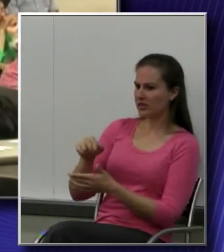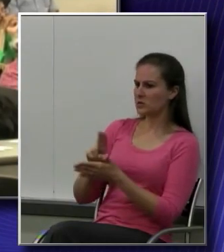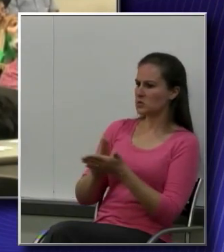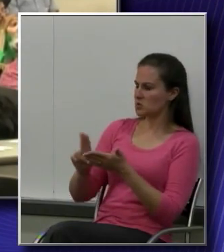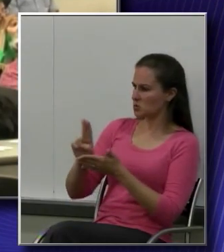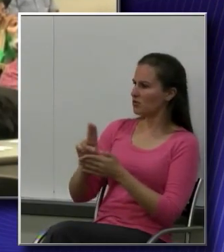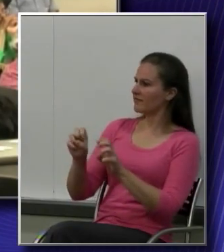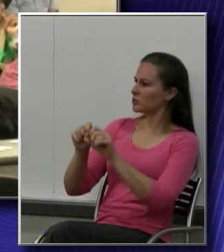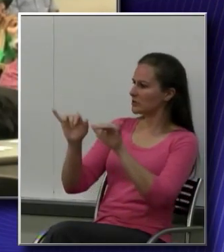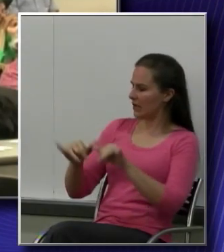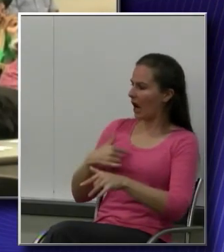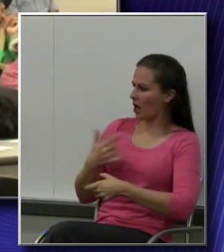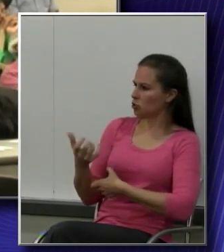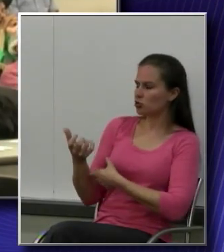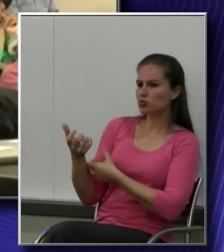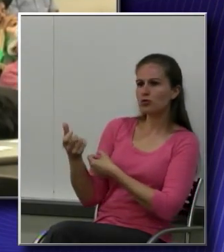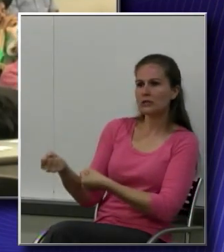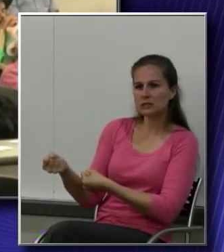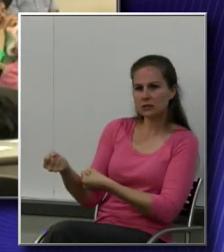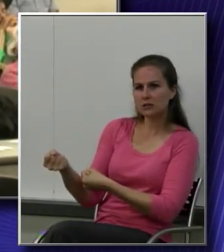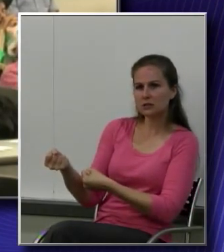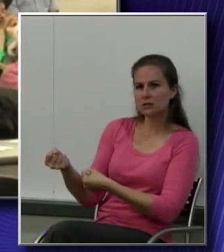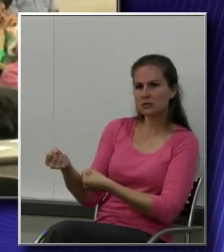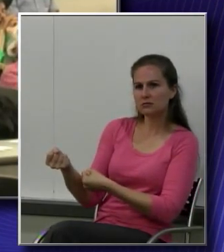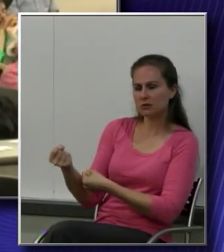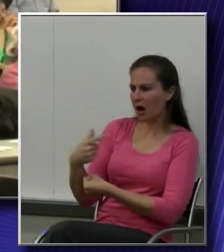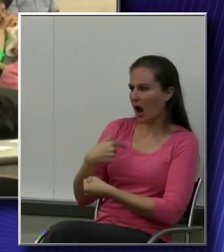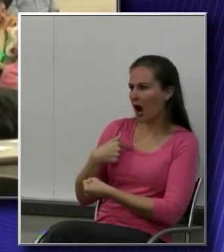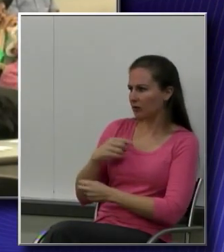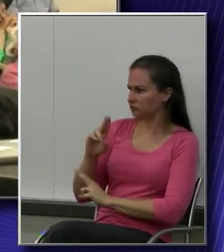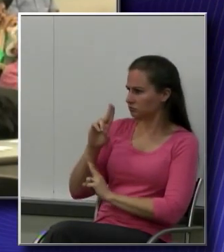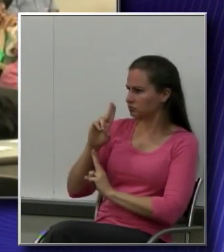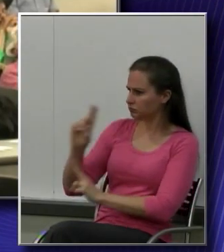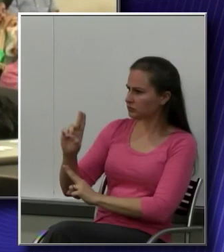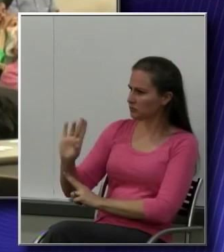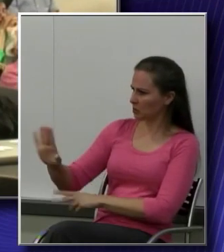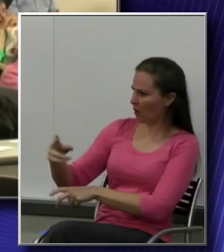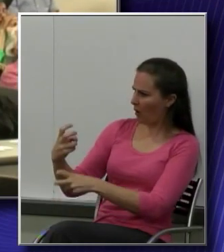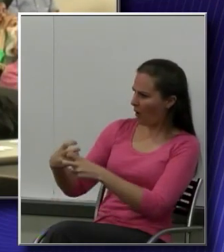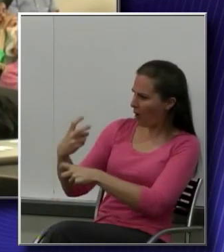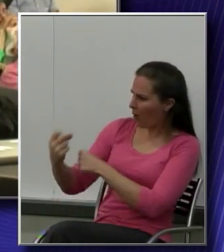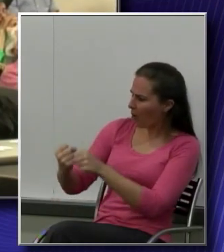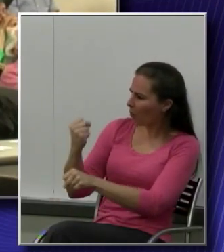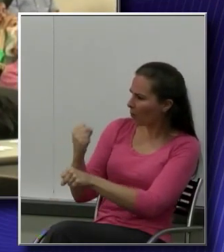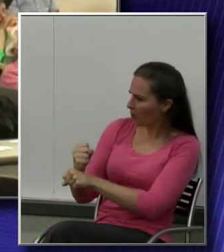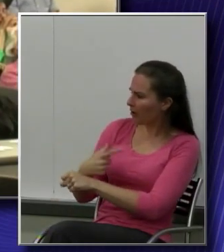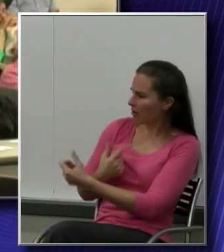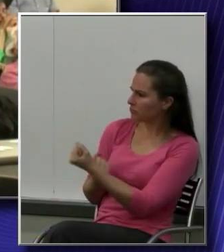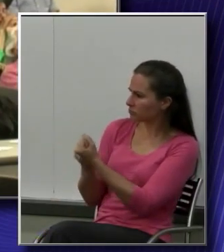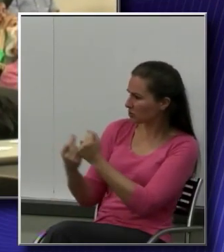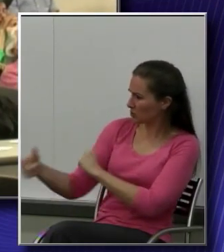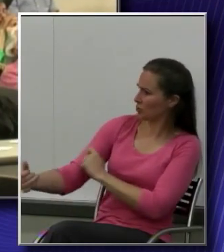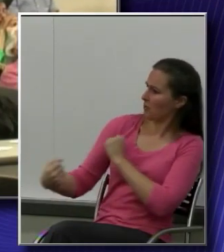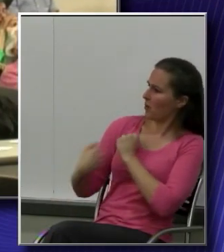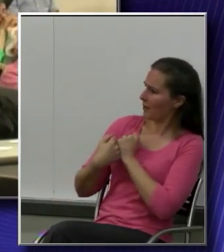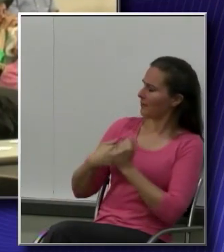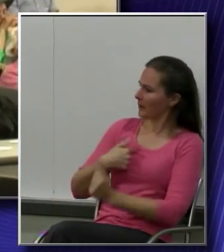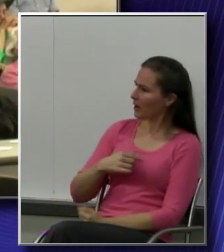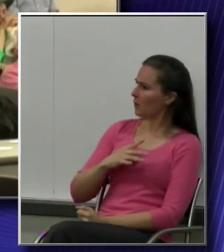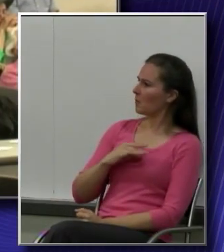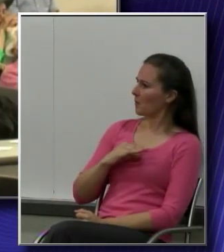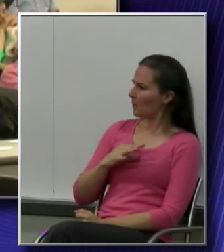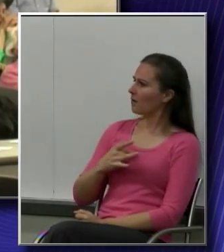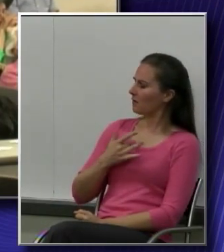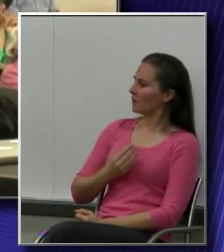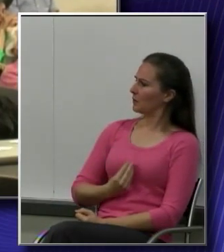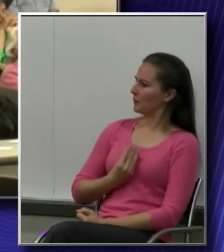their trust and allegiance and their hard work in the classroom. That is what I would like to